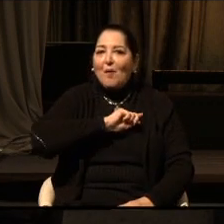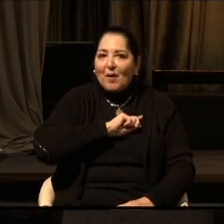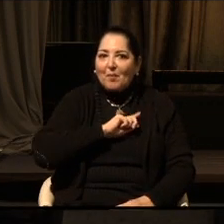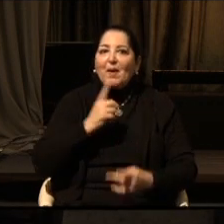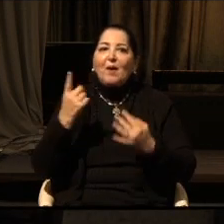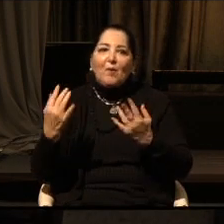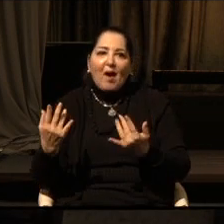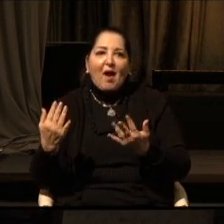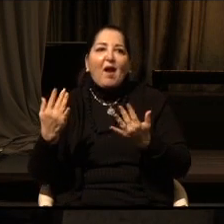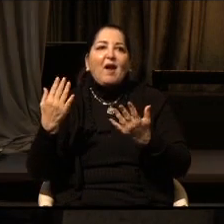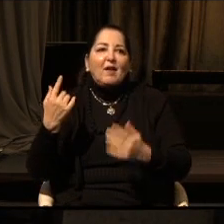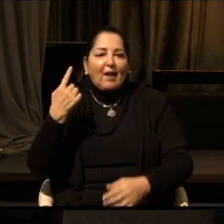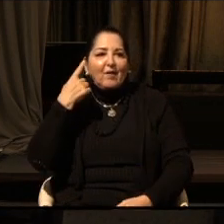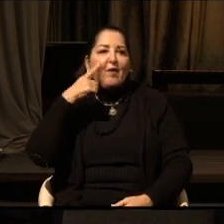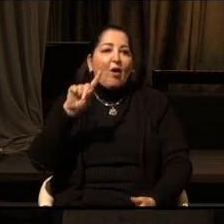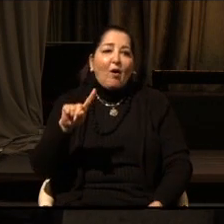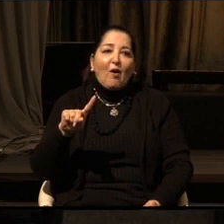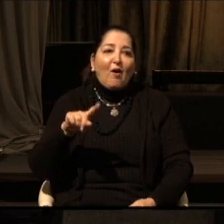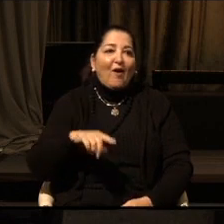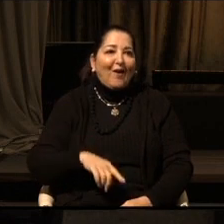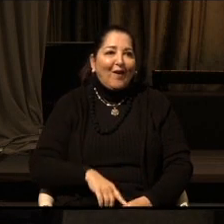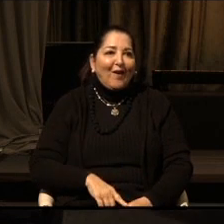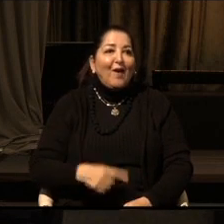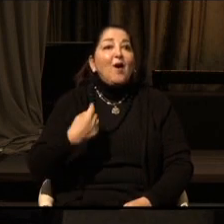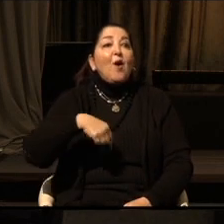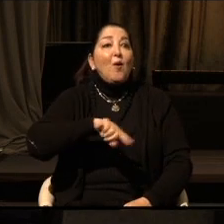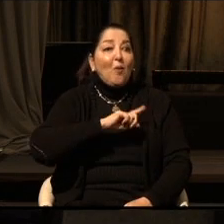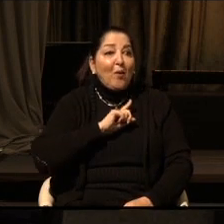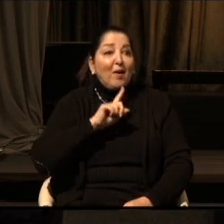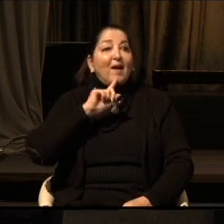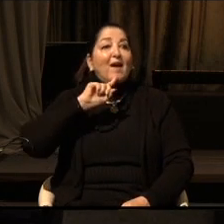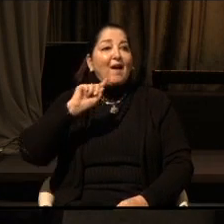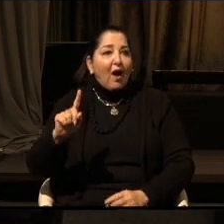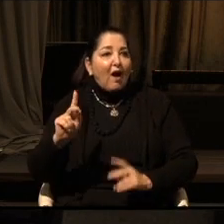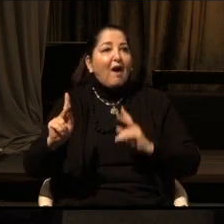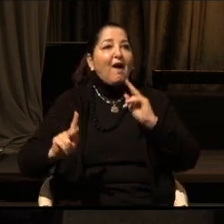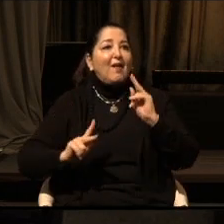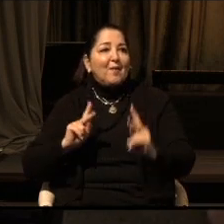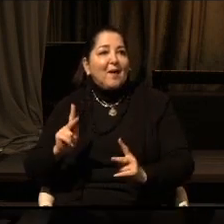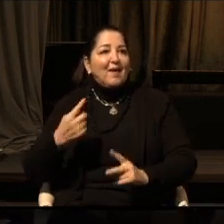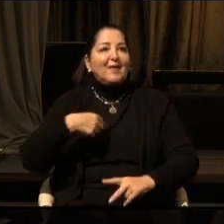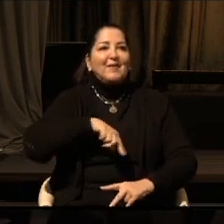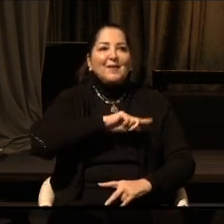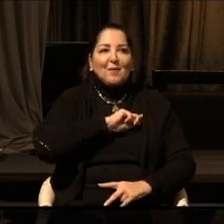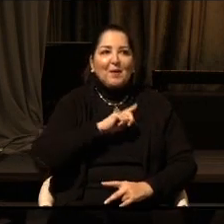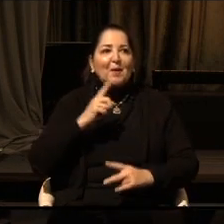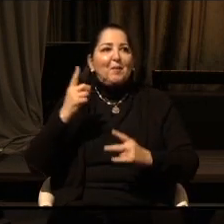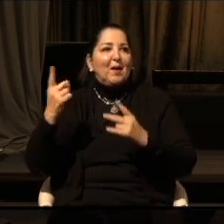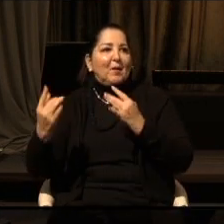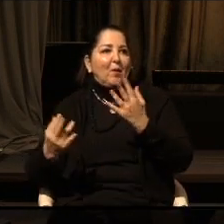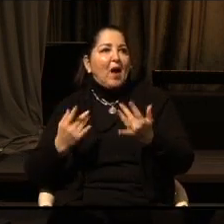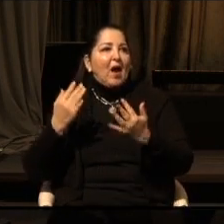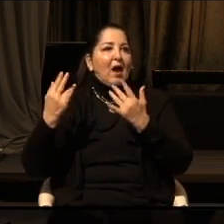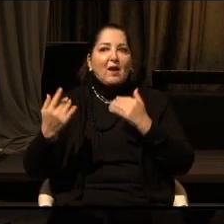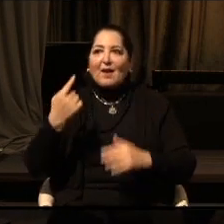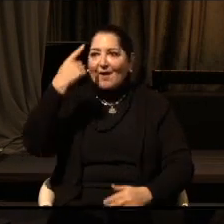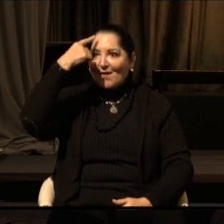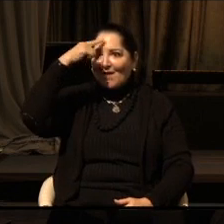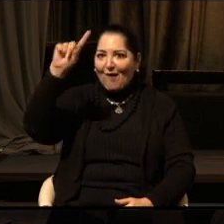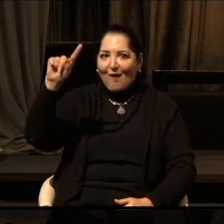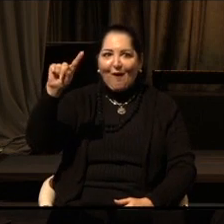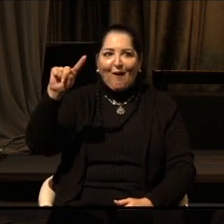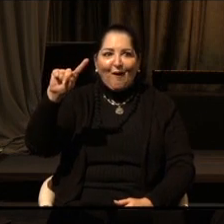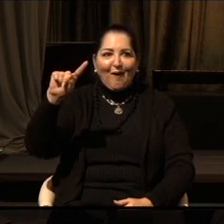ones we've been waiting for. We are the ones we've been